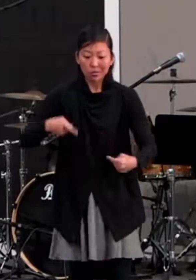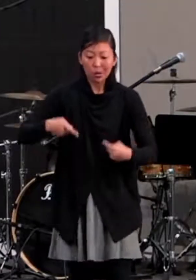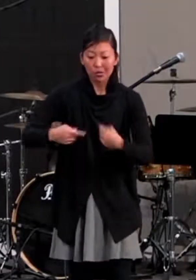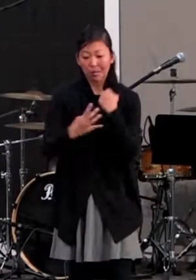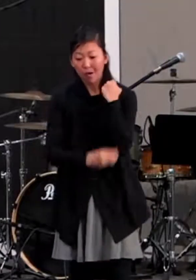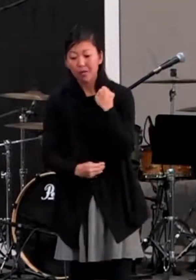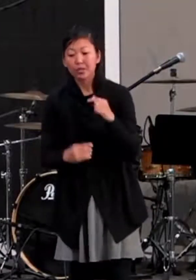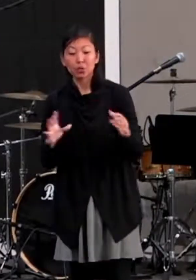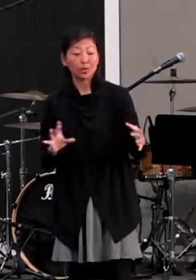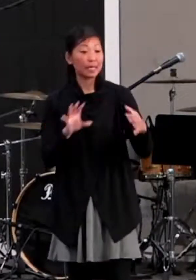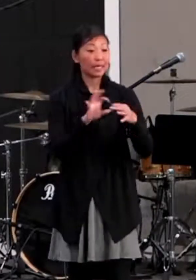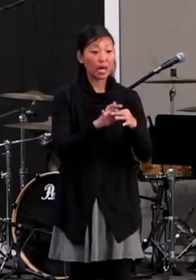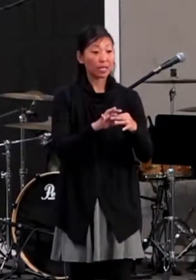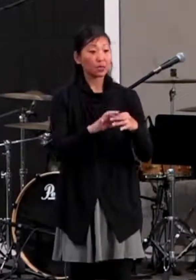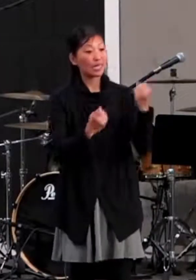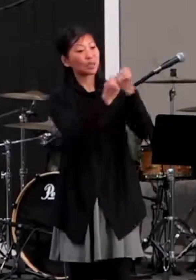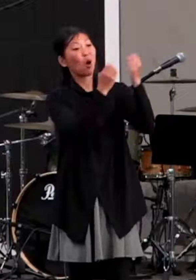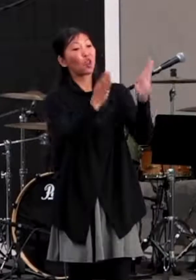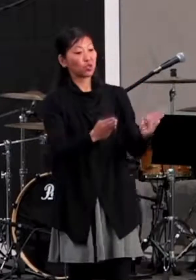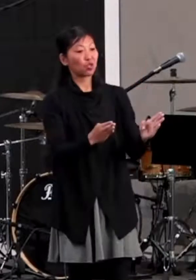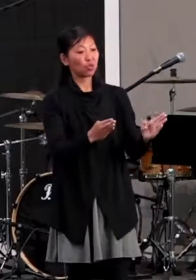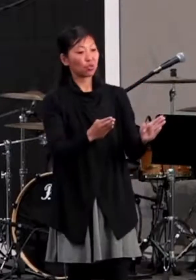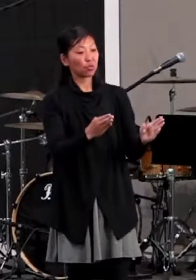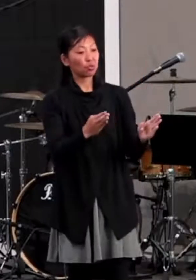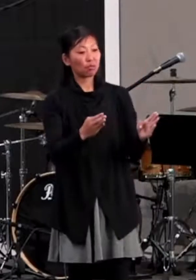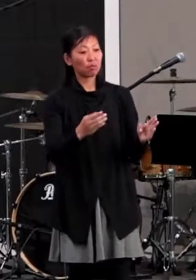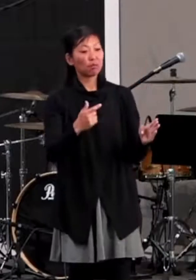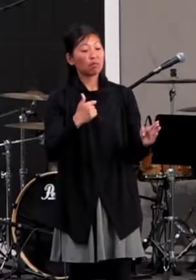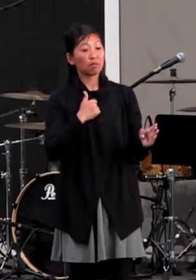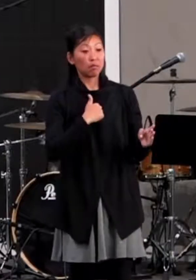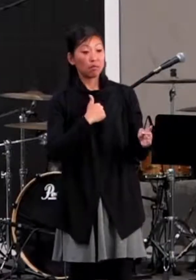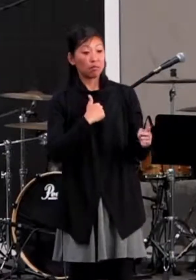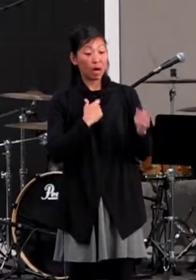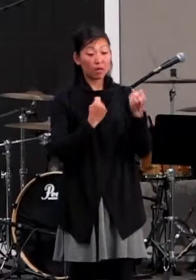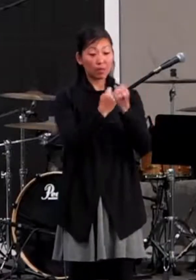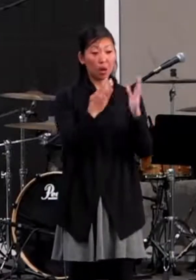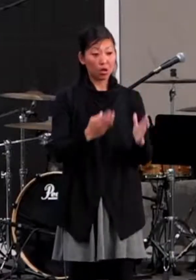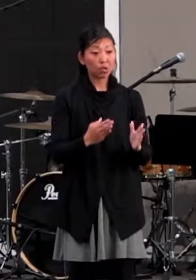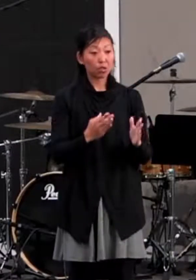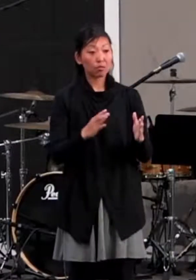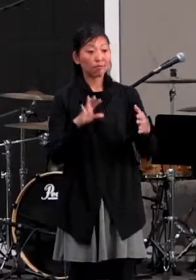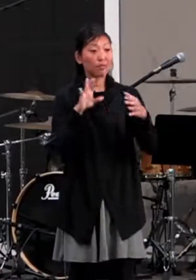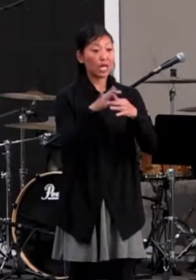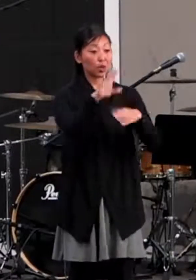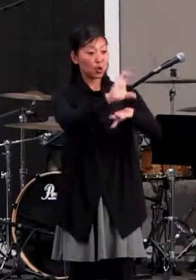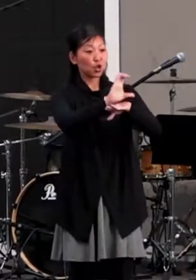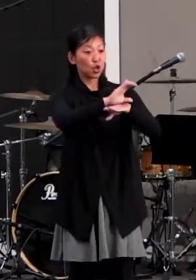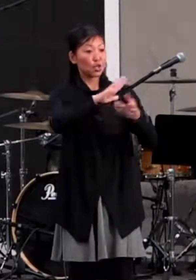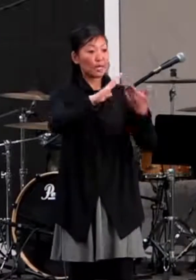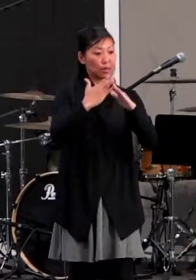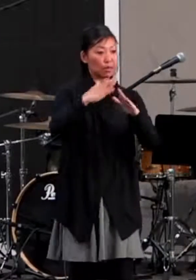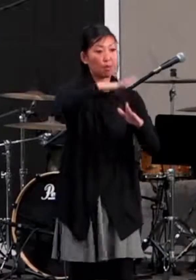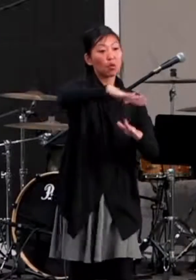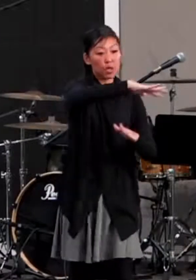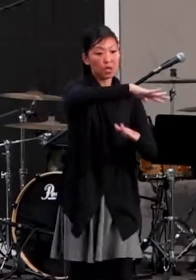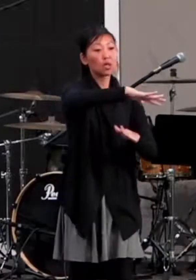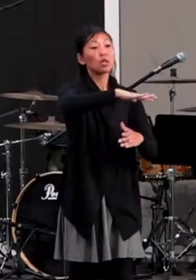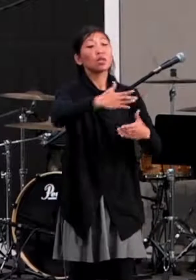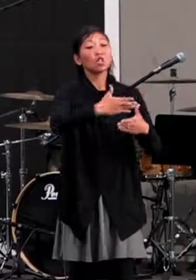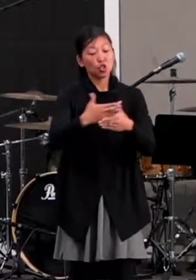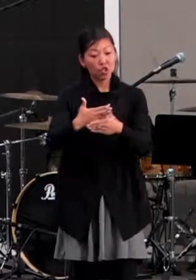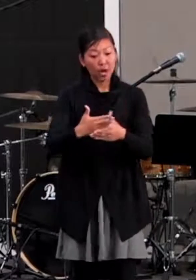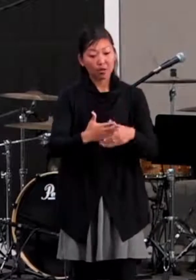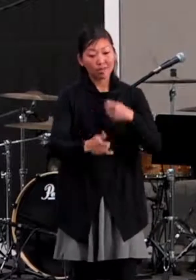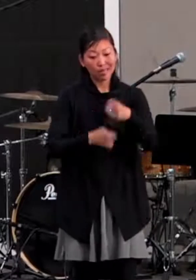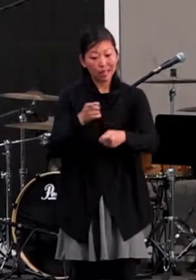me. My sponsorship connects Wilson and Abigail to a church in their community that ensures their physical, emotional, and